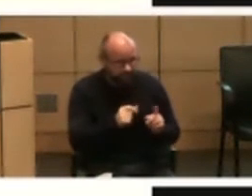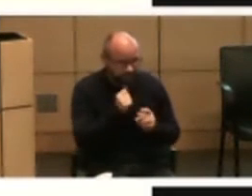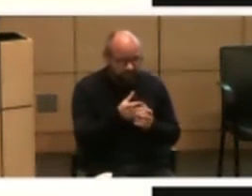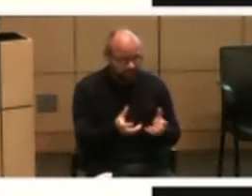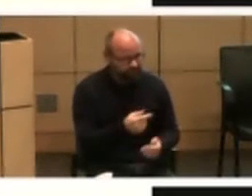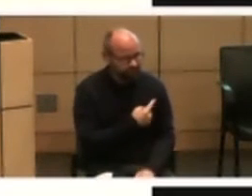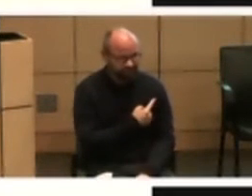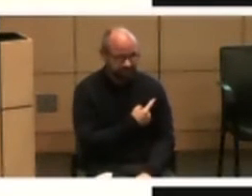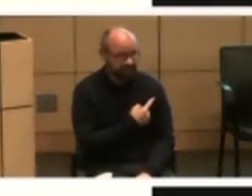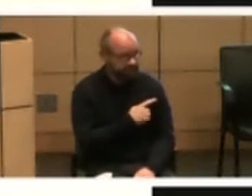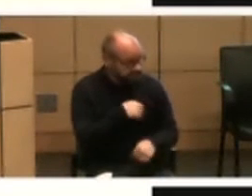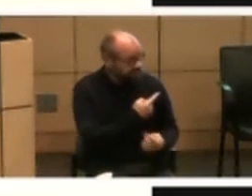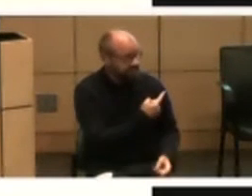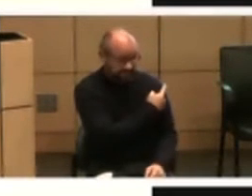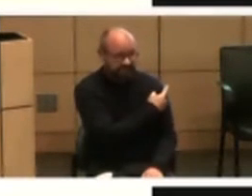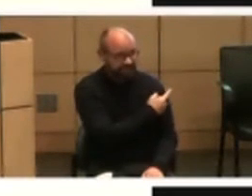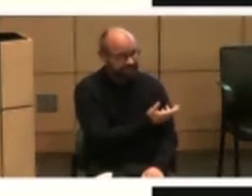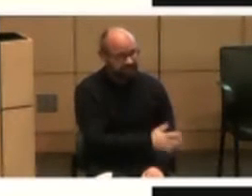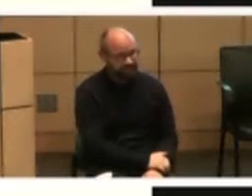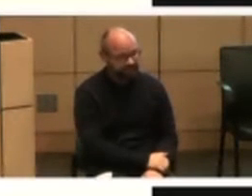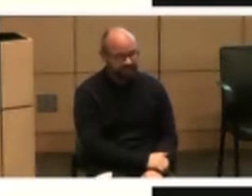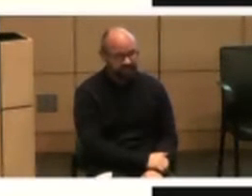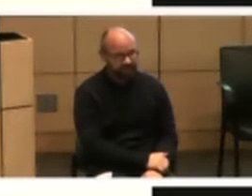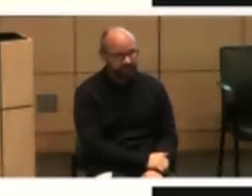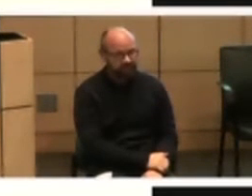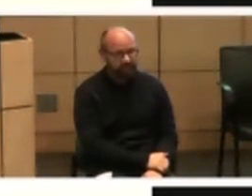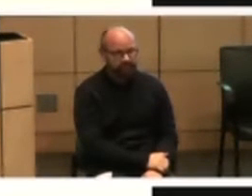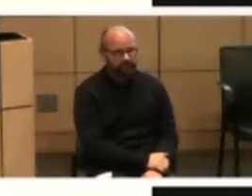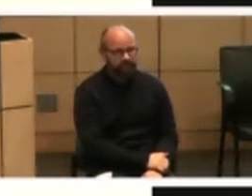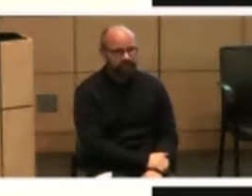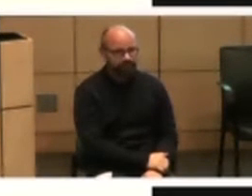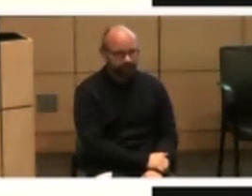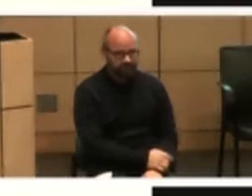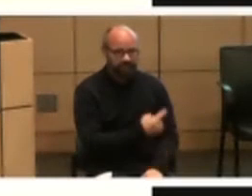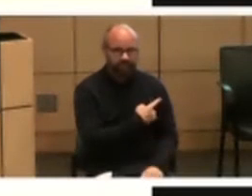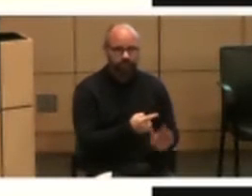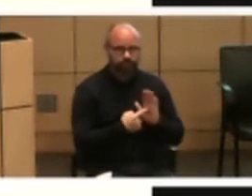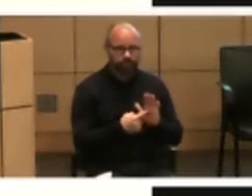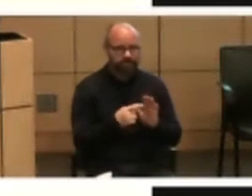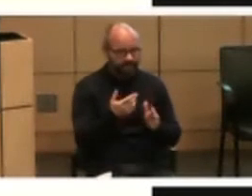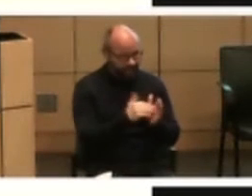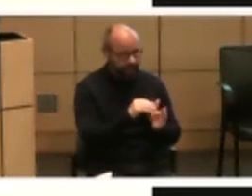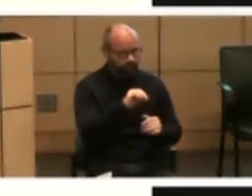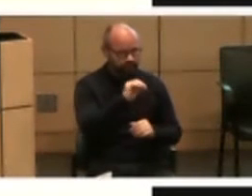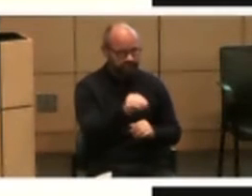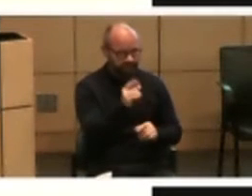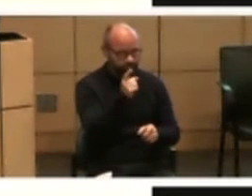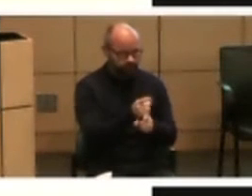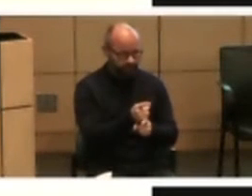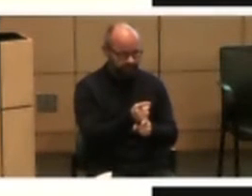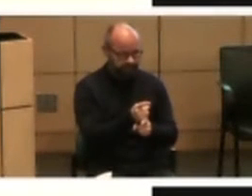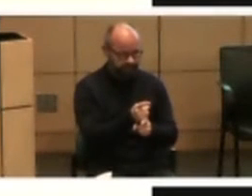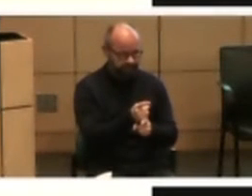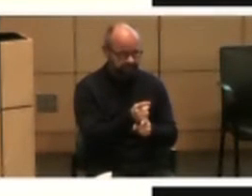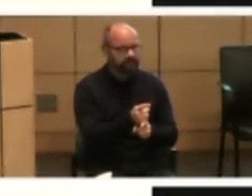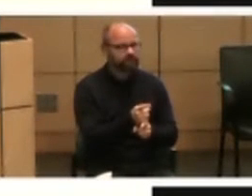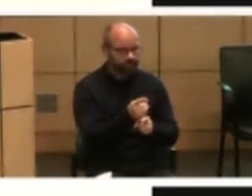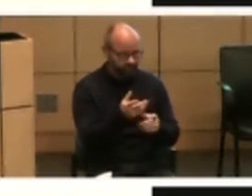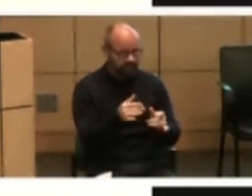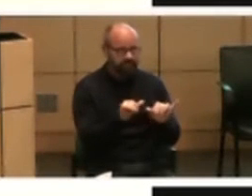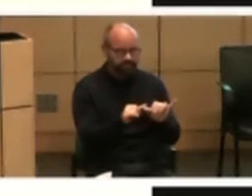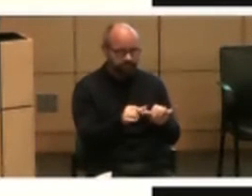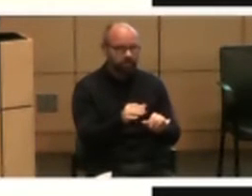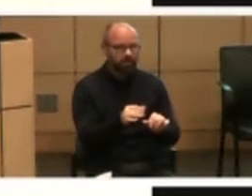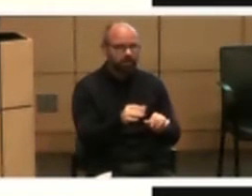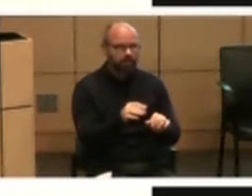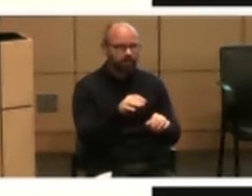this early study. What's shown here is, again, percent correct. So they measured the proportion of words that a